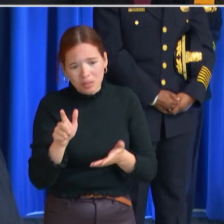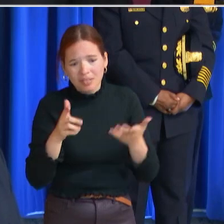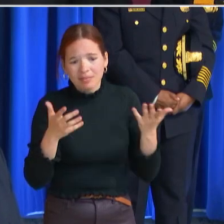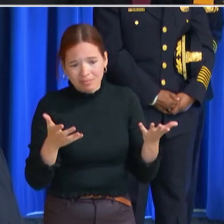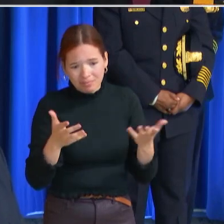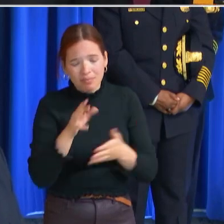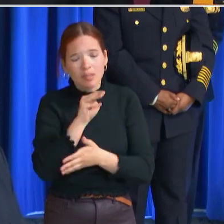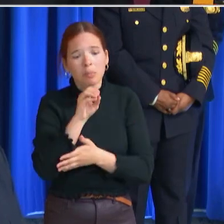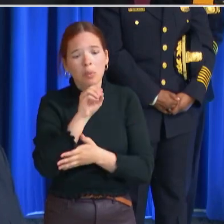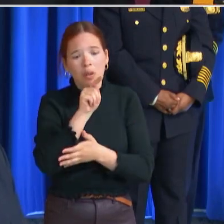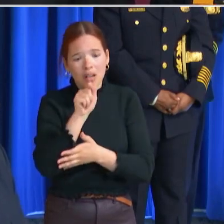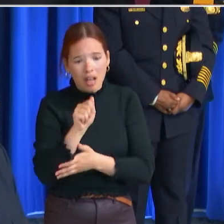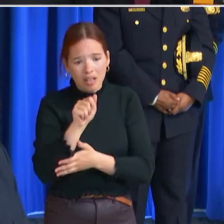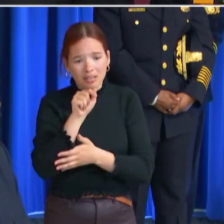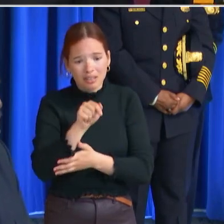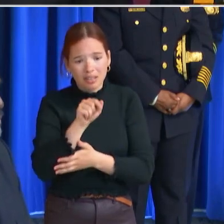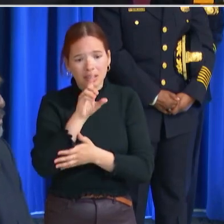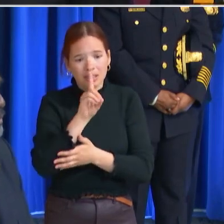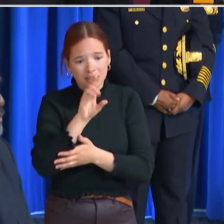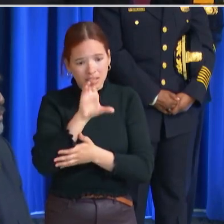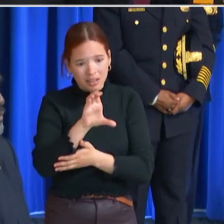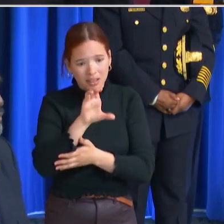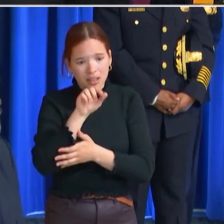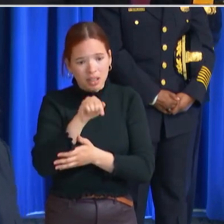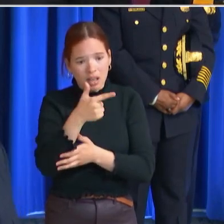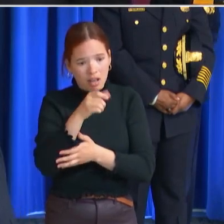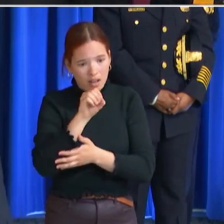Mayor.dc.gov, if you want to have the best